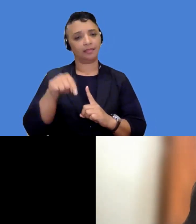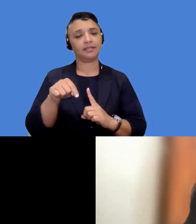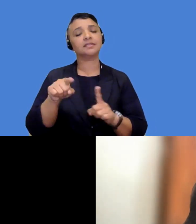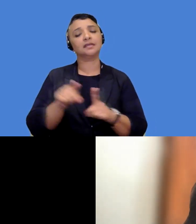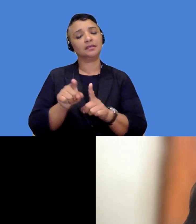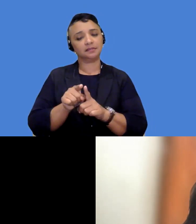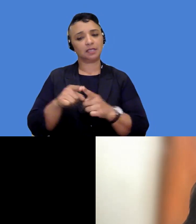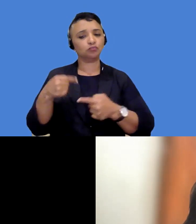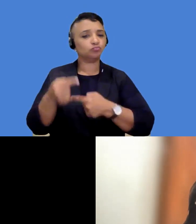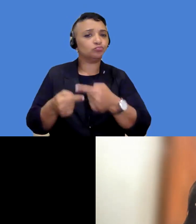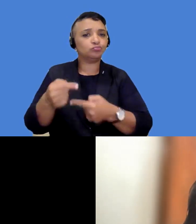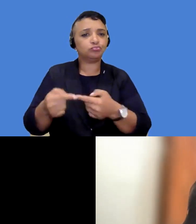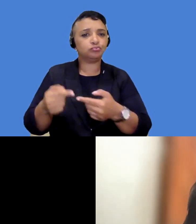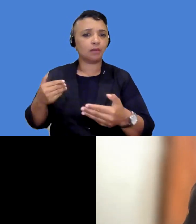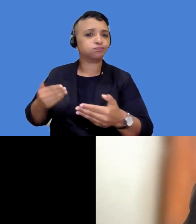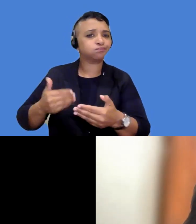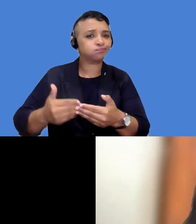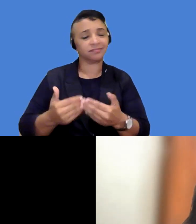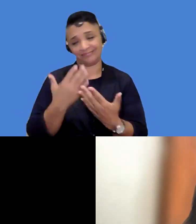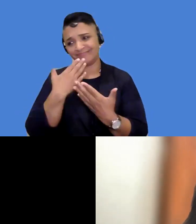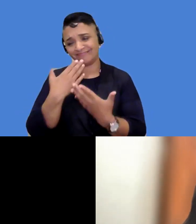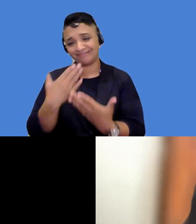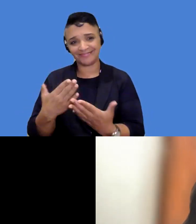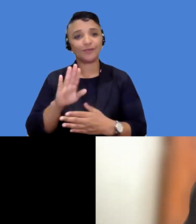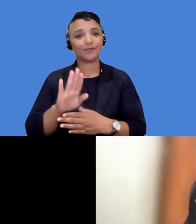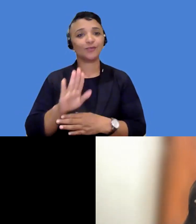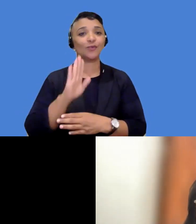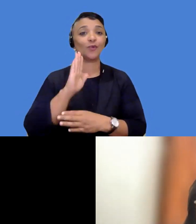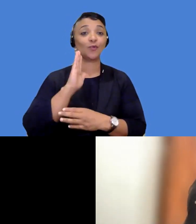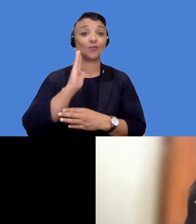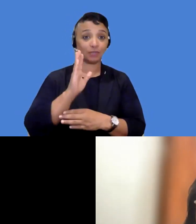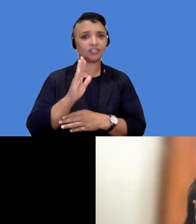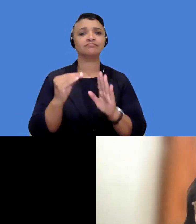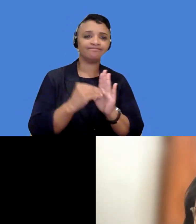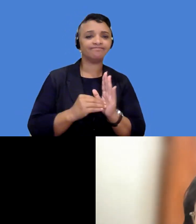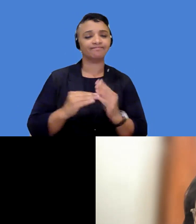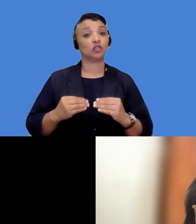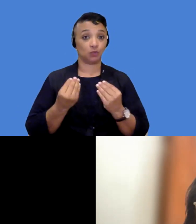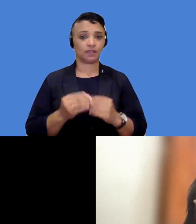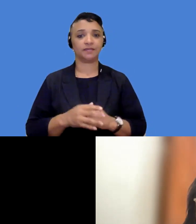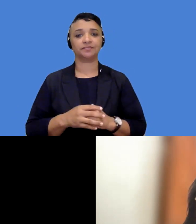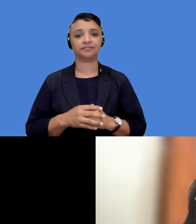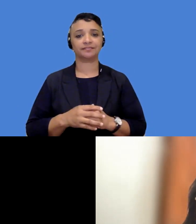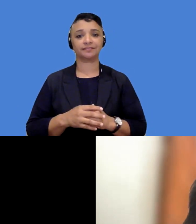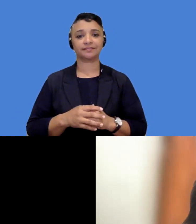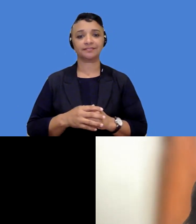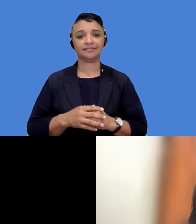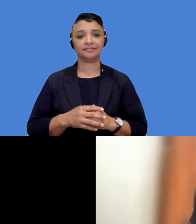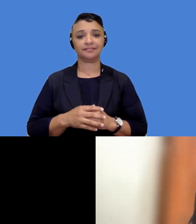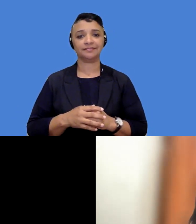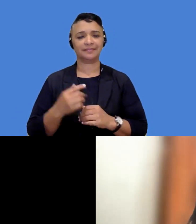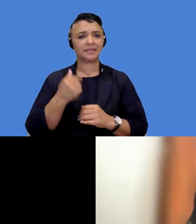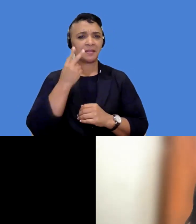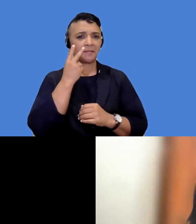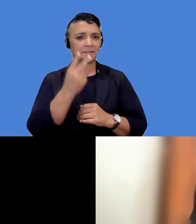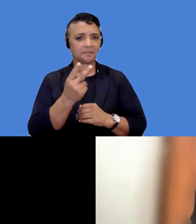presenting that for us. Again, I see some, thank you, Yusra, and I see some